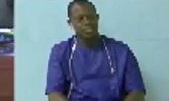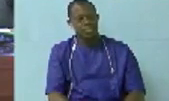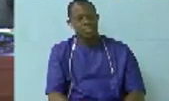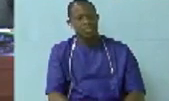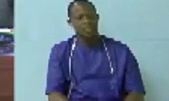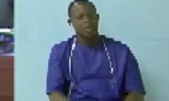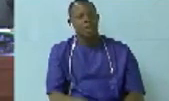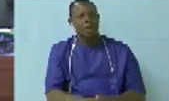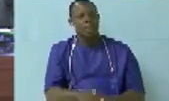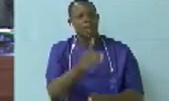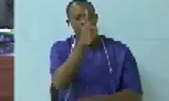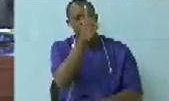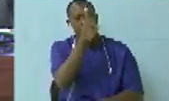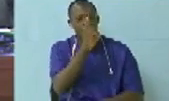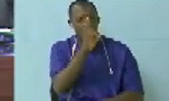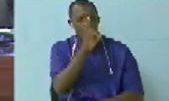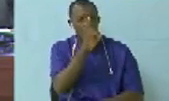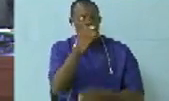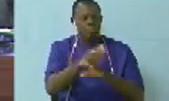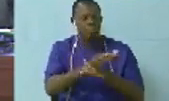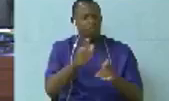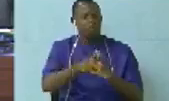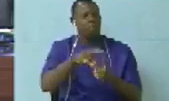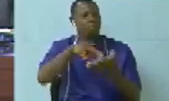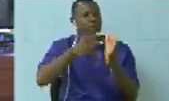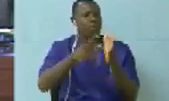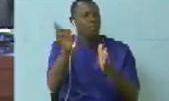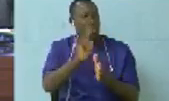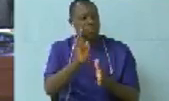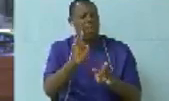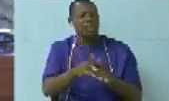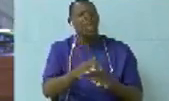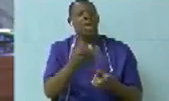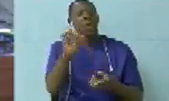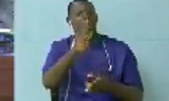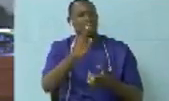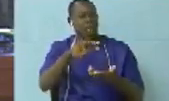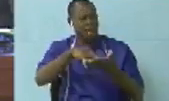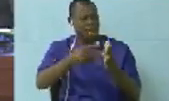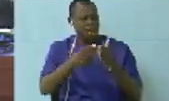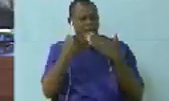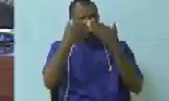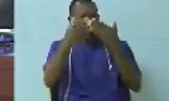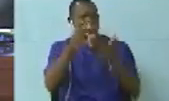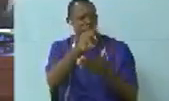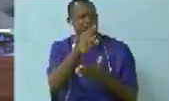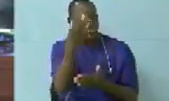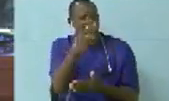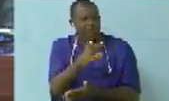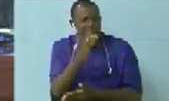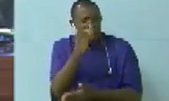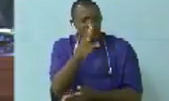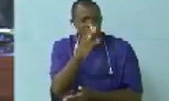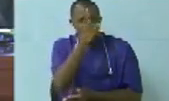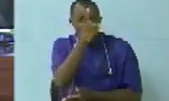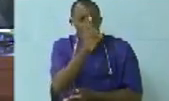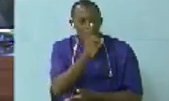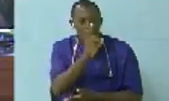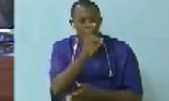Keep your mouth shut. What was he telling you? What did you understand him to mean?